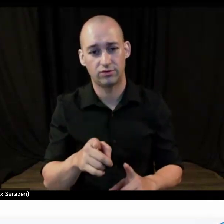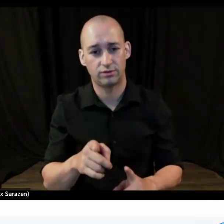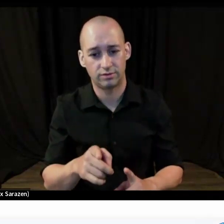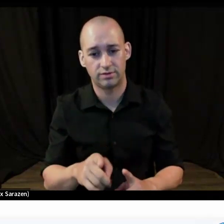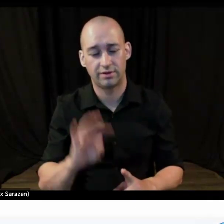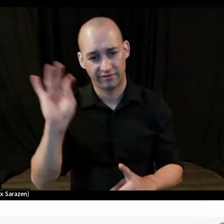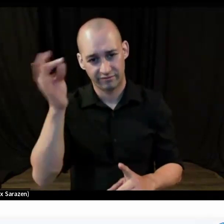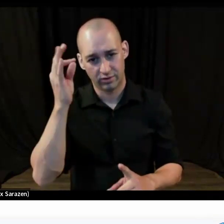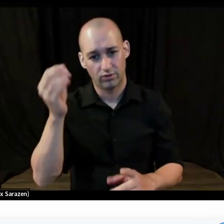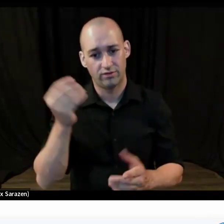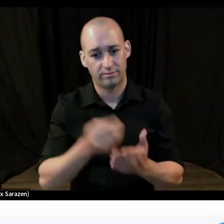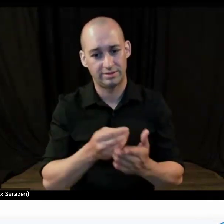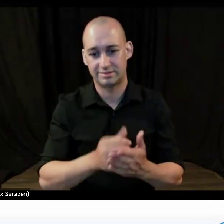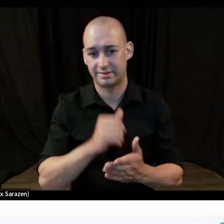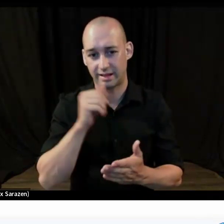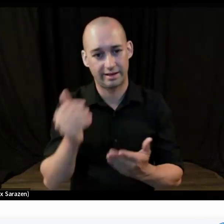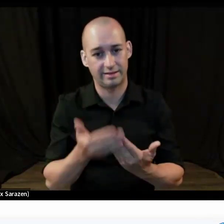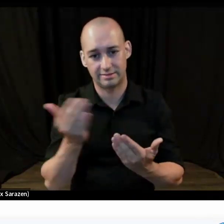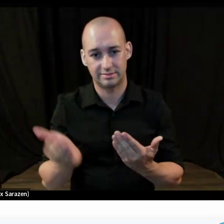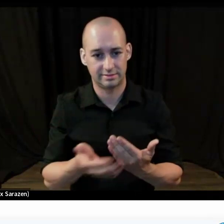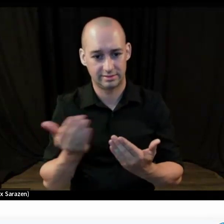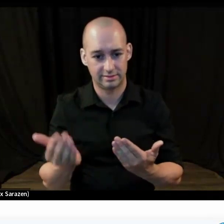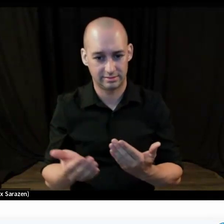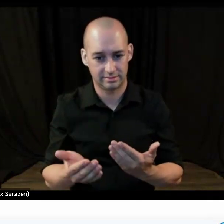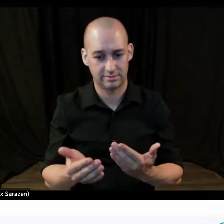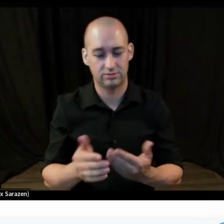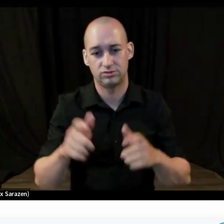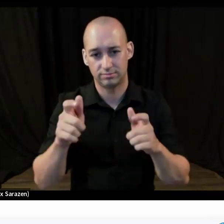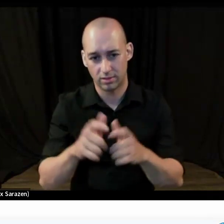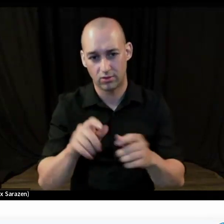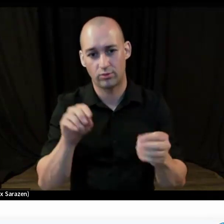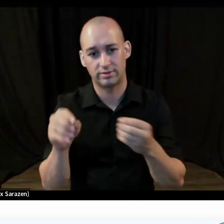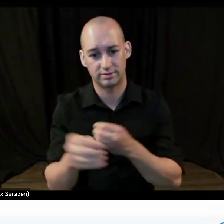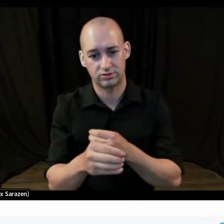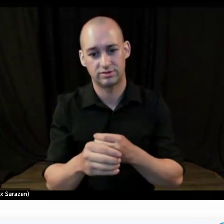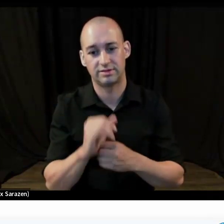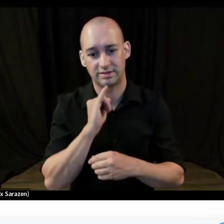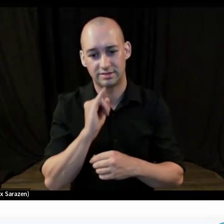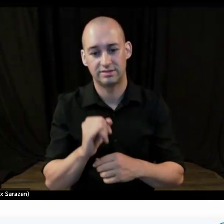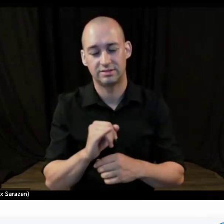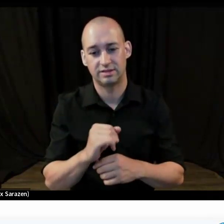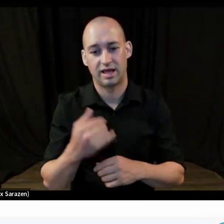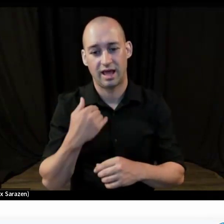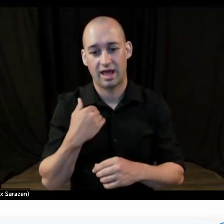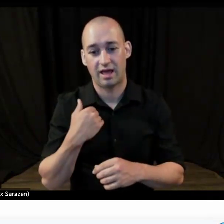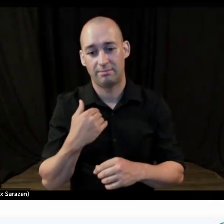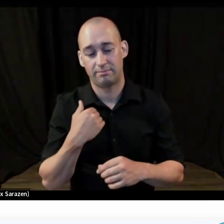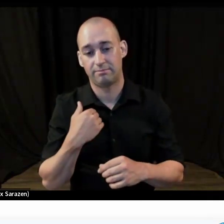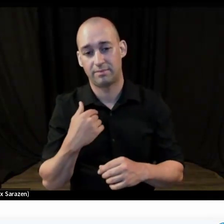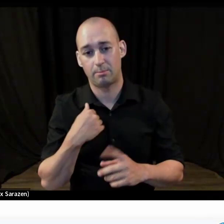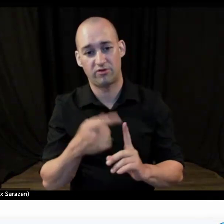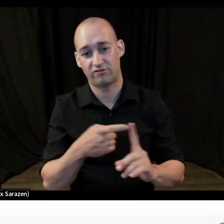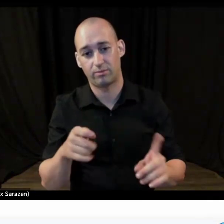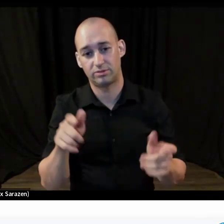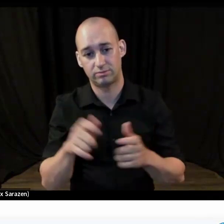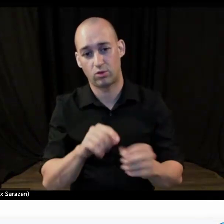federal funds are not easy. And so for smaller organizations, it is, having come from a smaller organization that